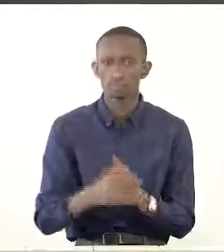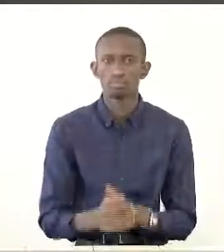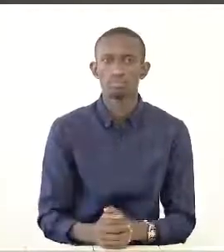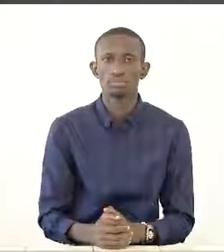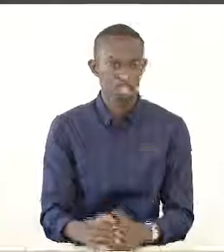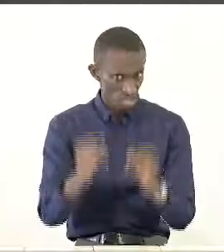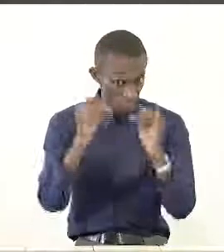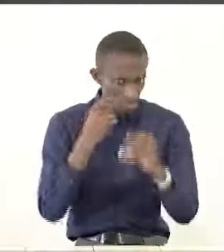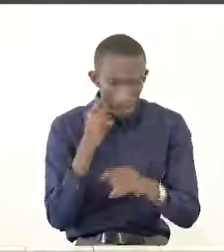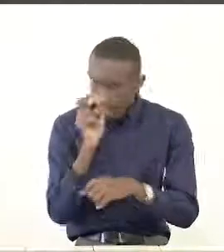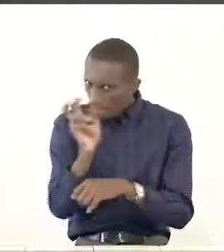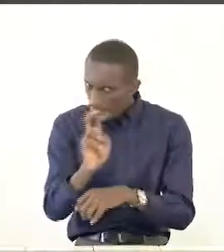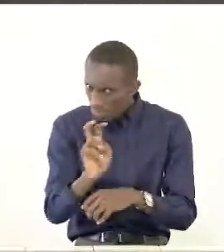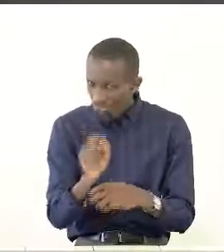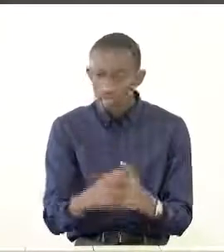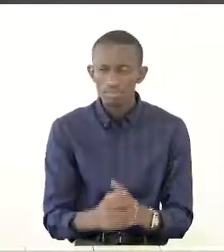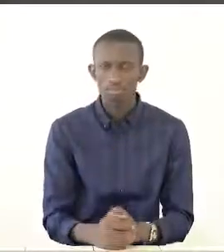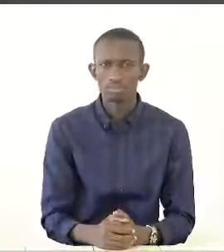you observe